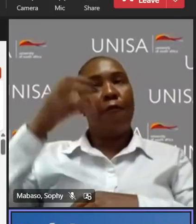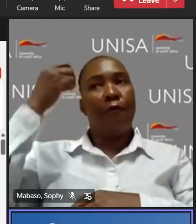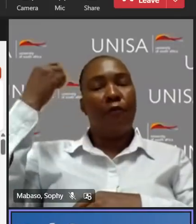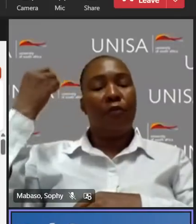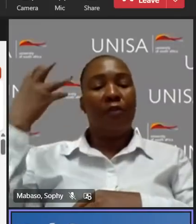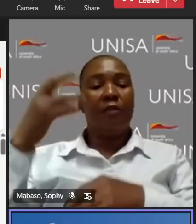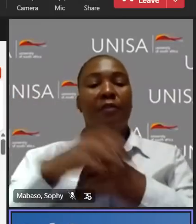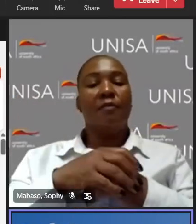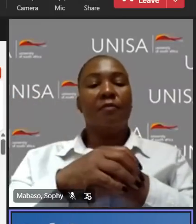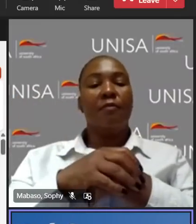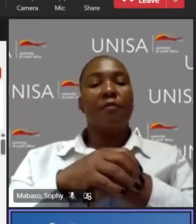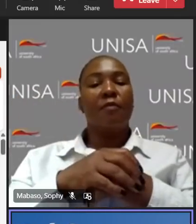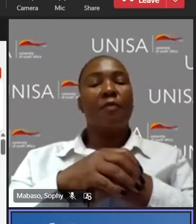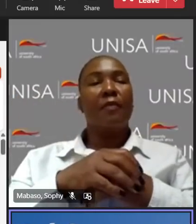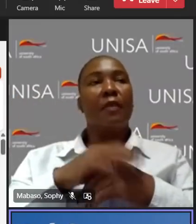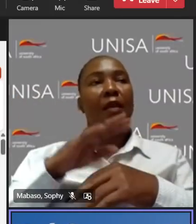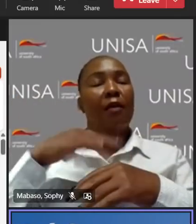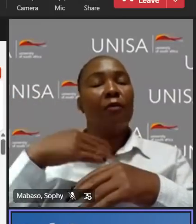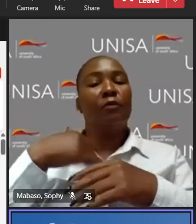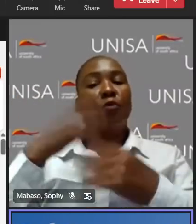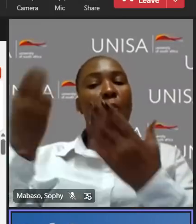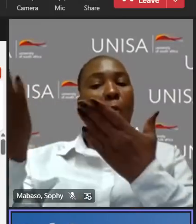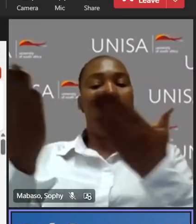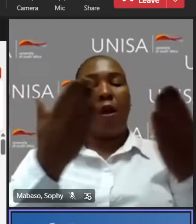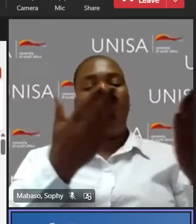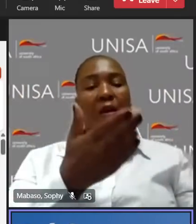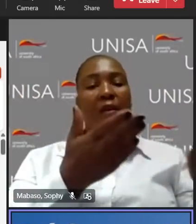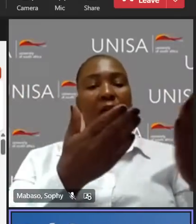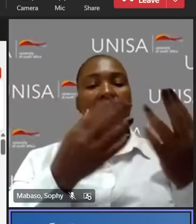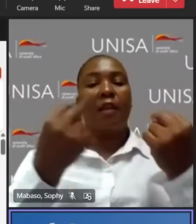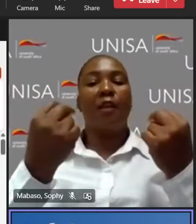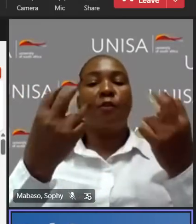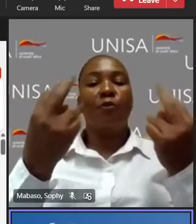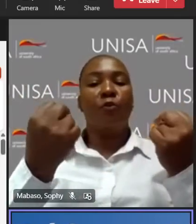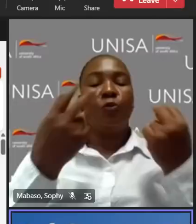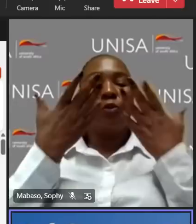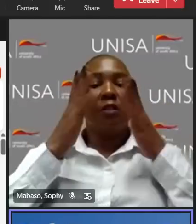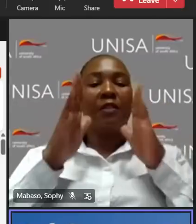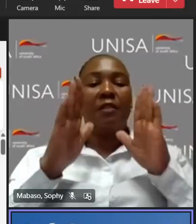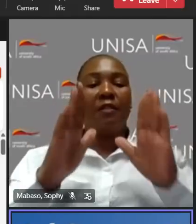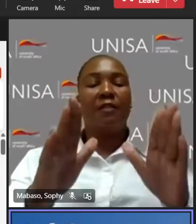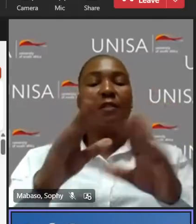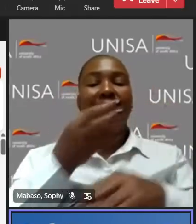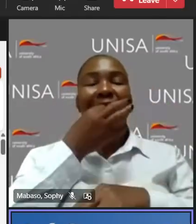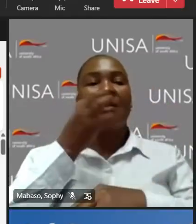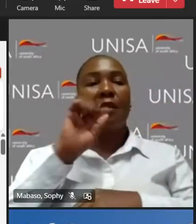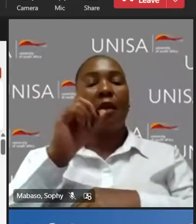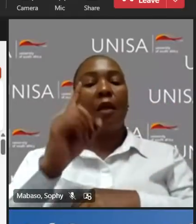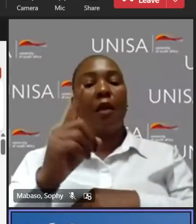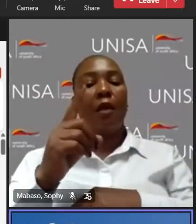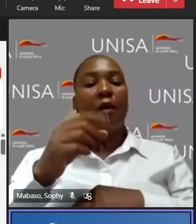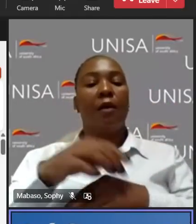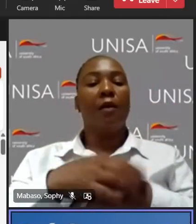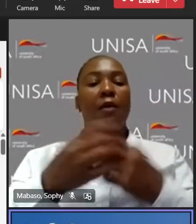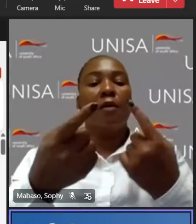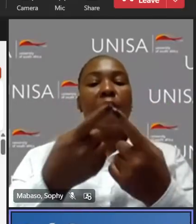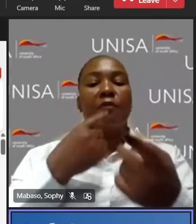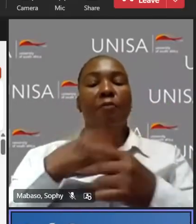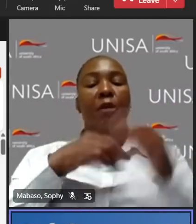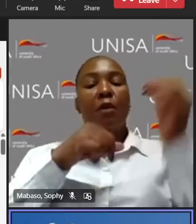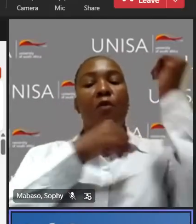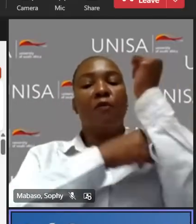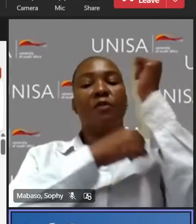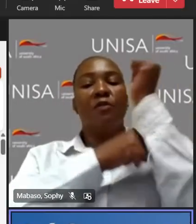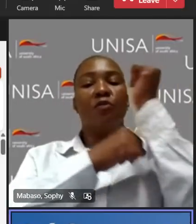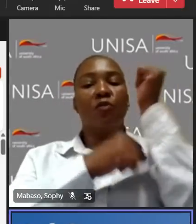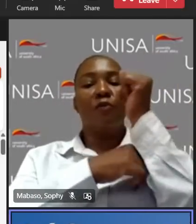I just want to welcome the new students and say that from the Office of the Dean